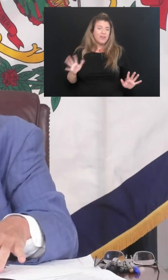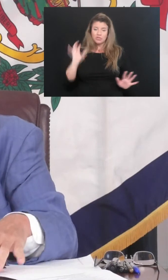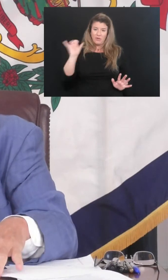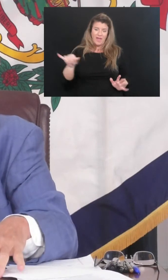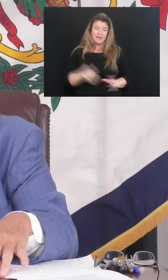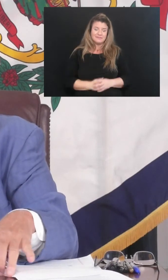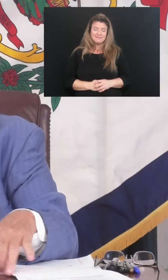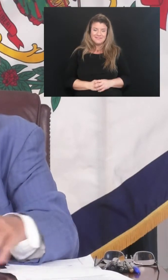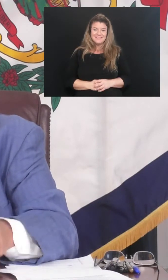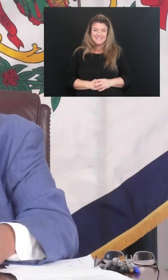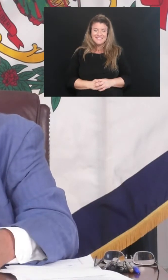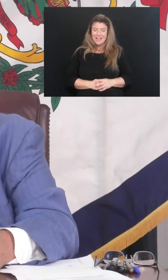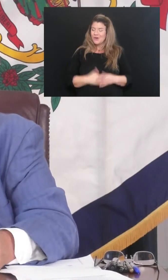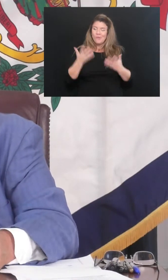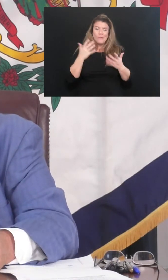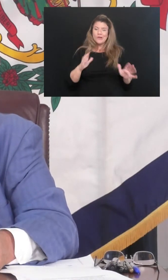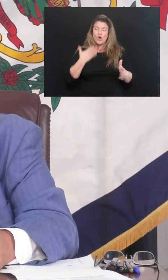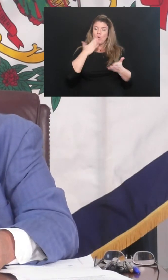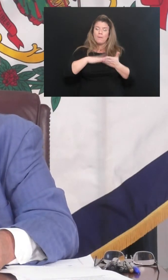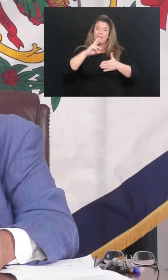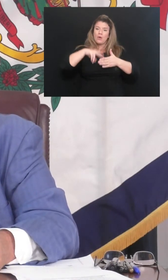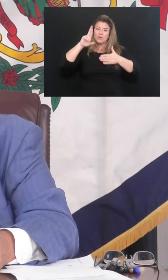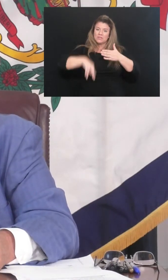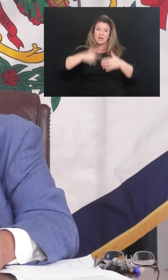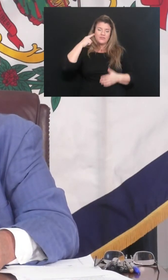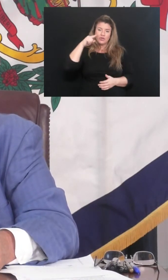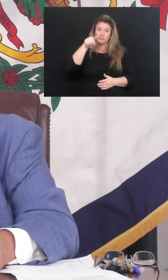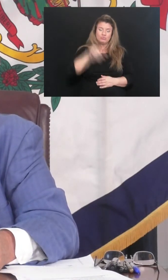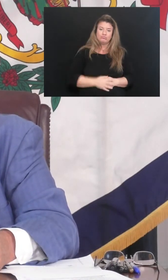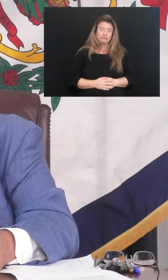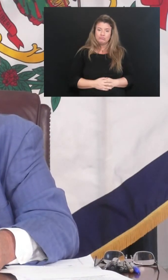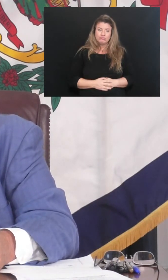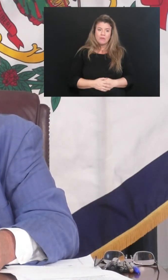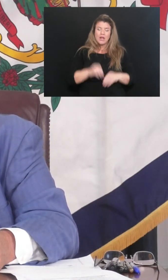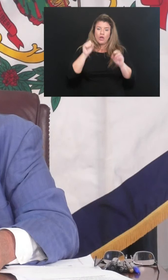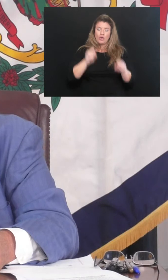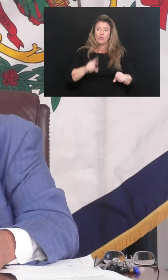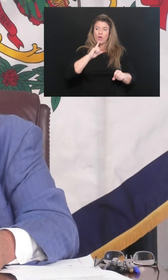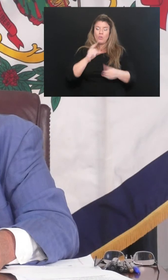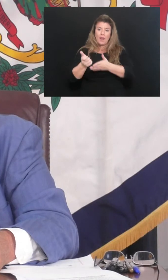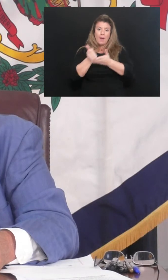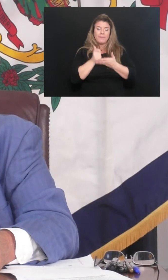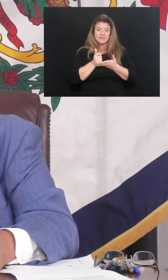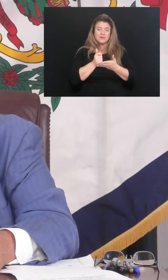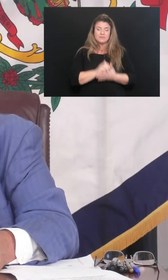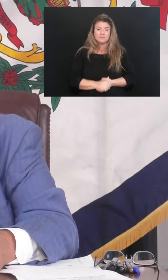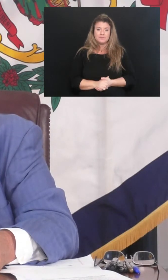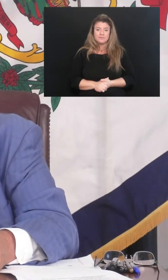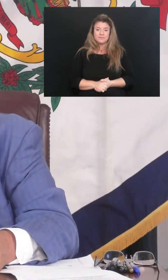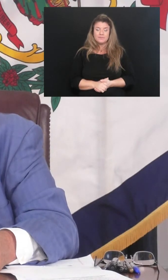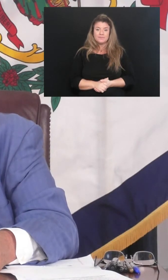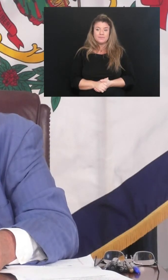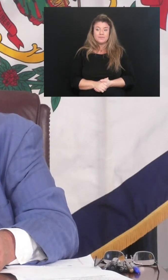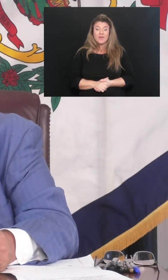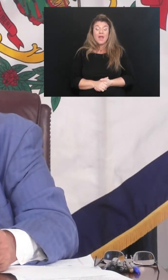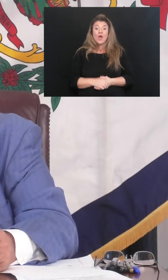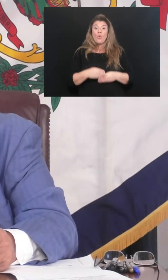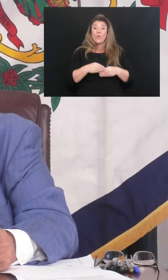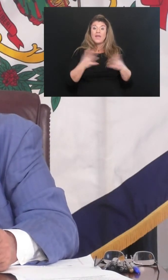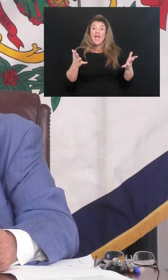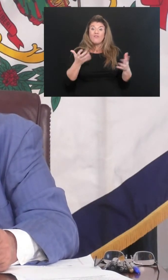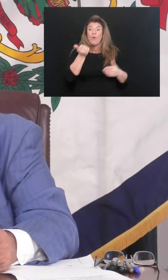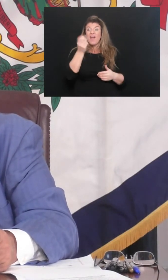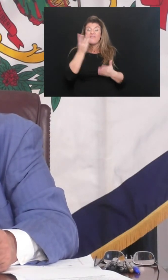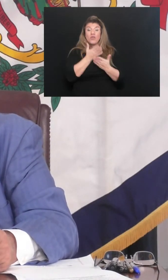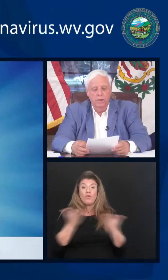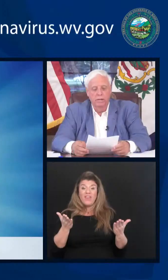line. We don't want bad results for you, and you can really help us here. Now, we gave away, a couple